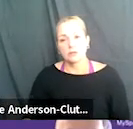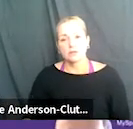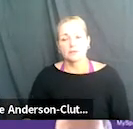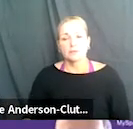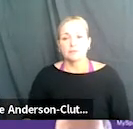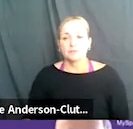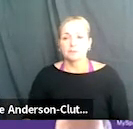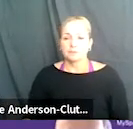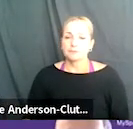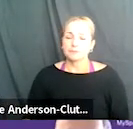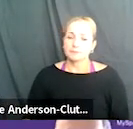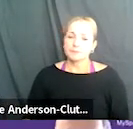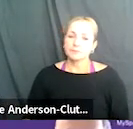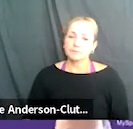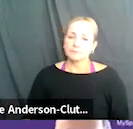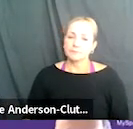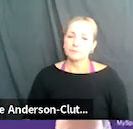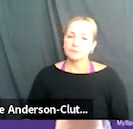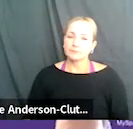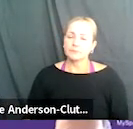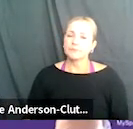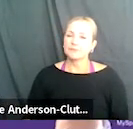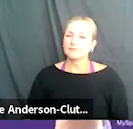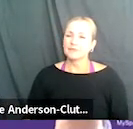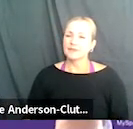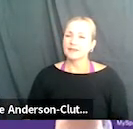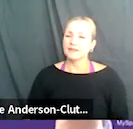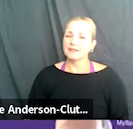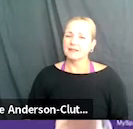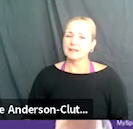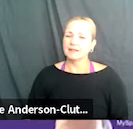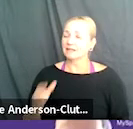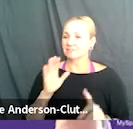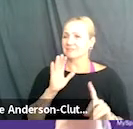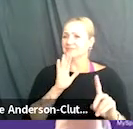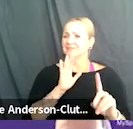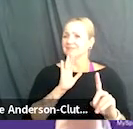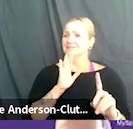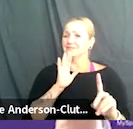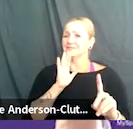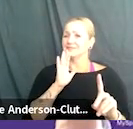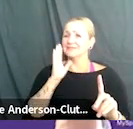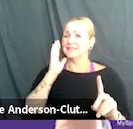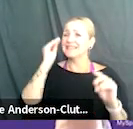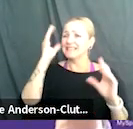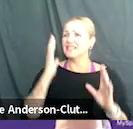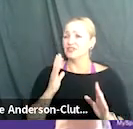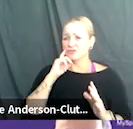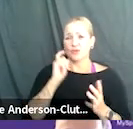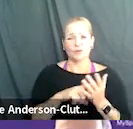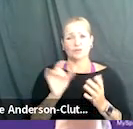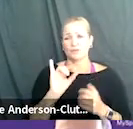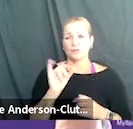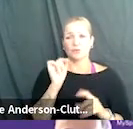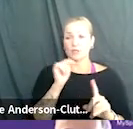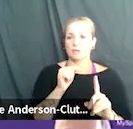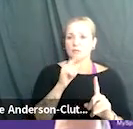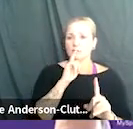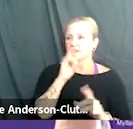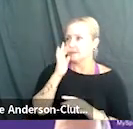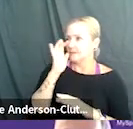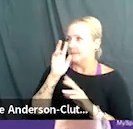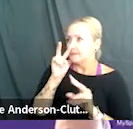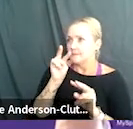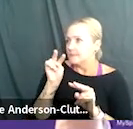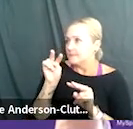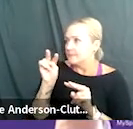supposed to be. And his teachers described this behavior as relentless, just a scanning and looking for things. And if he couldn't move things, or if he couldn't put